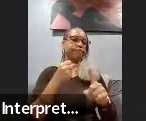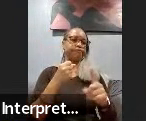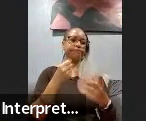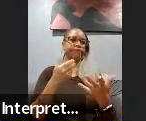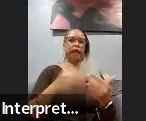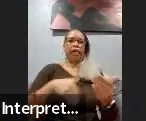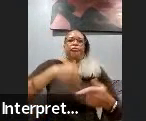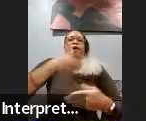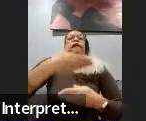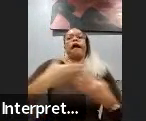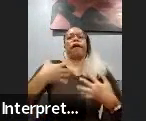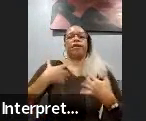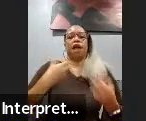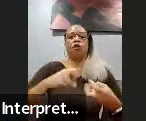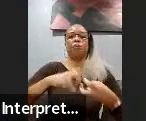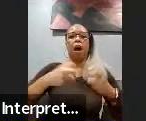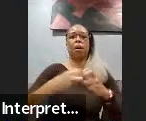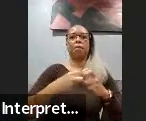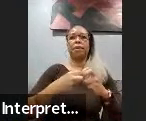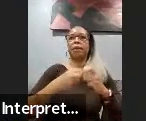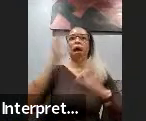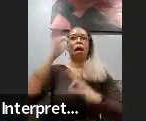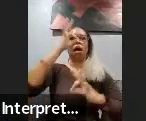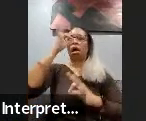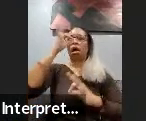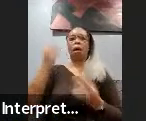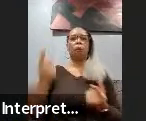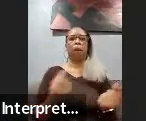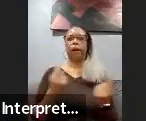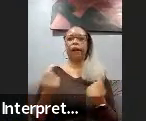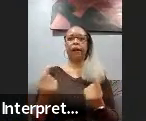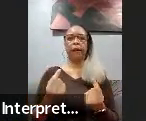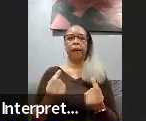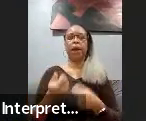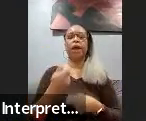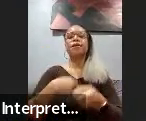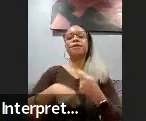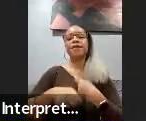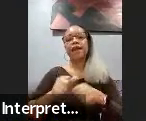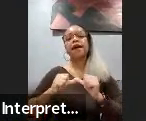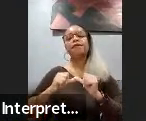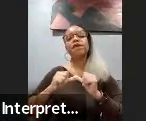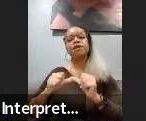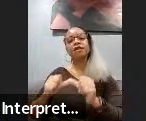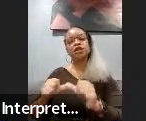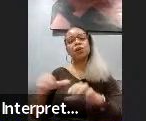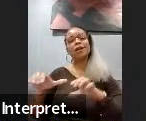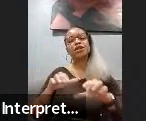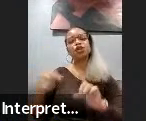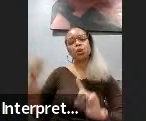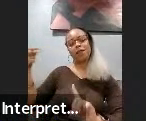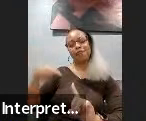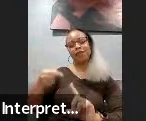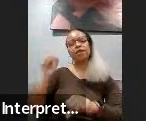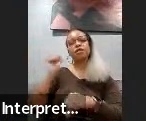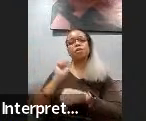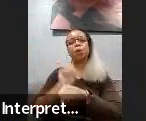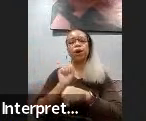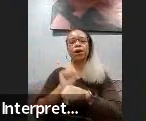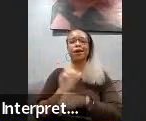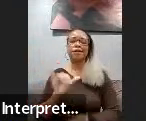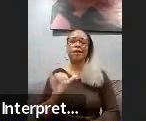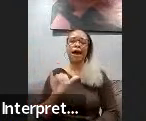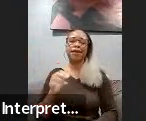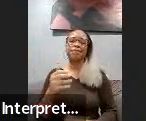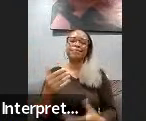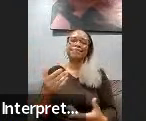looking around and going, okay, what should we do? Instead of continuing to do this work as kind of the normal